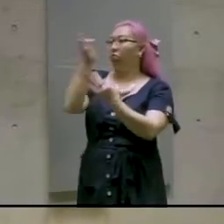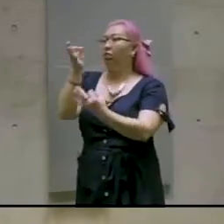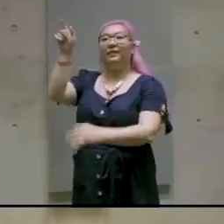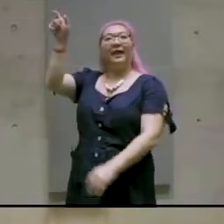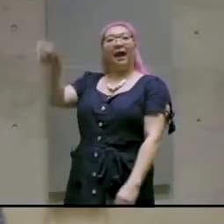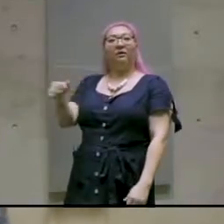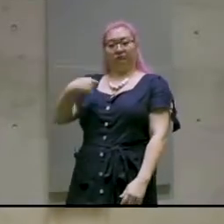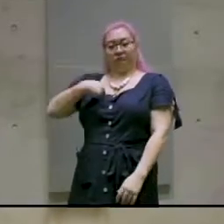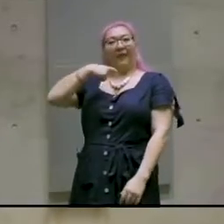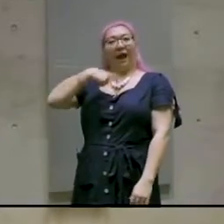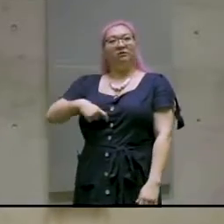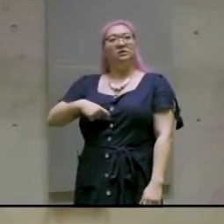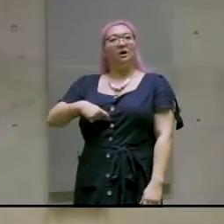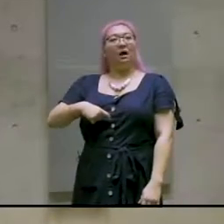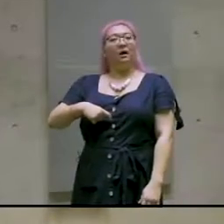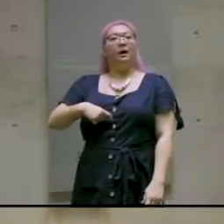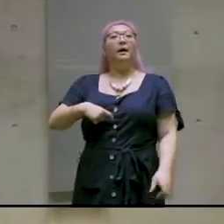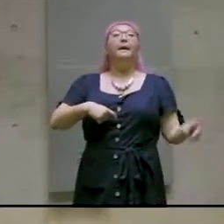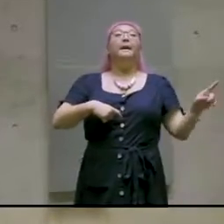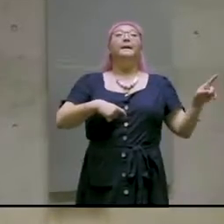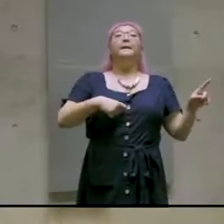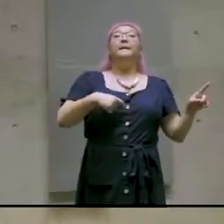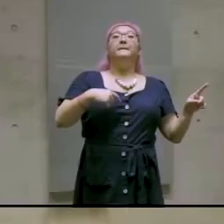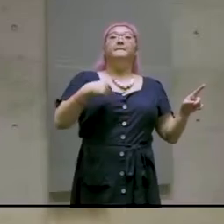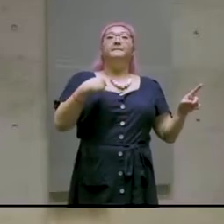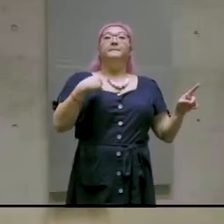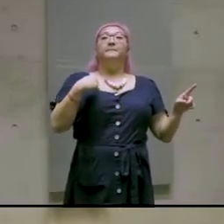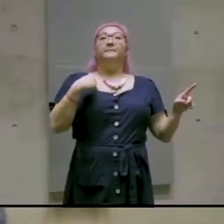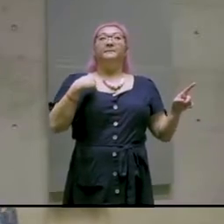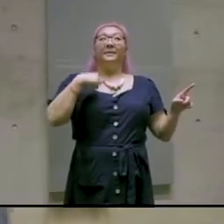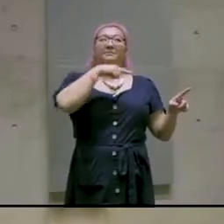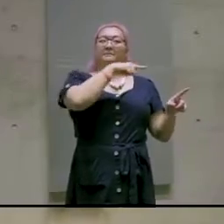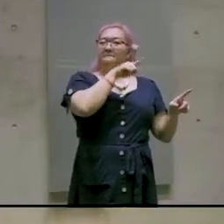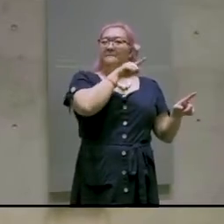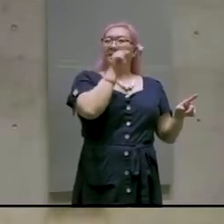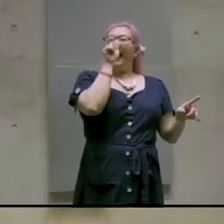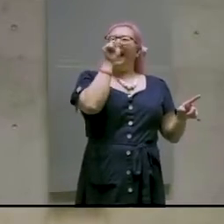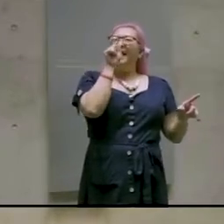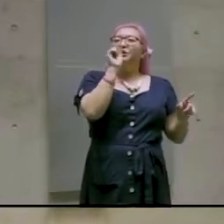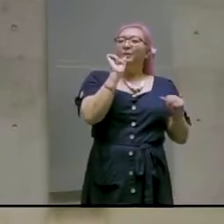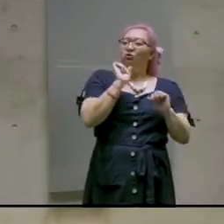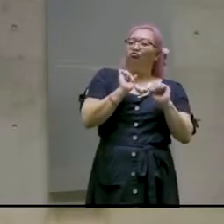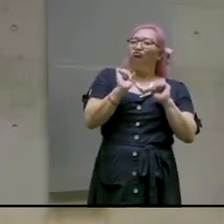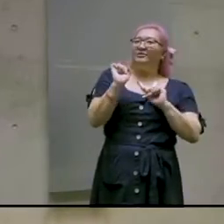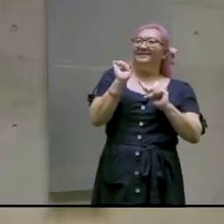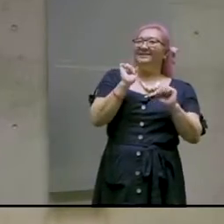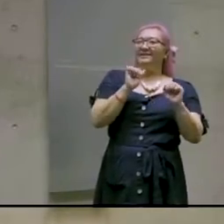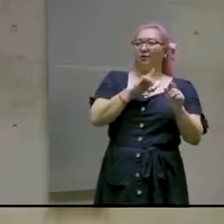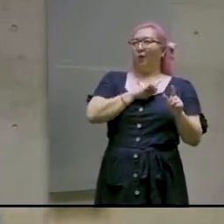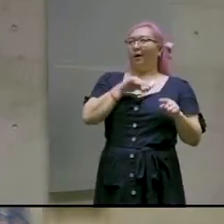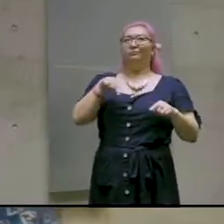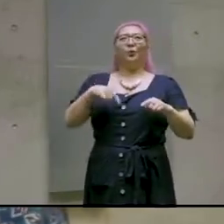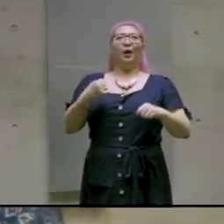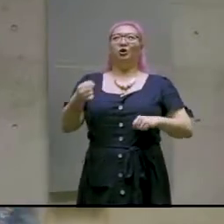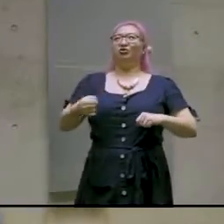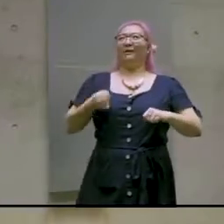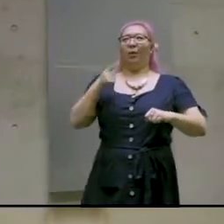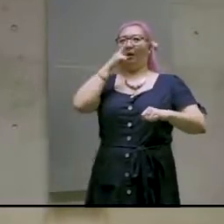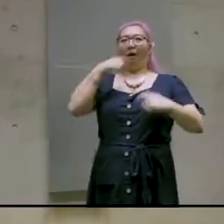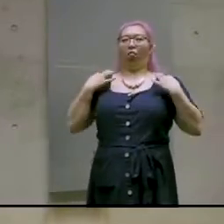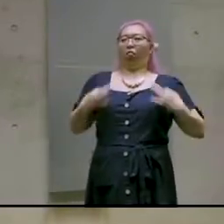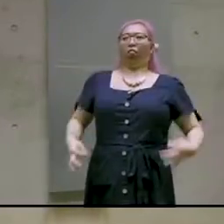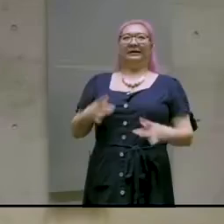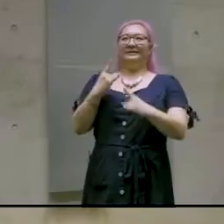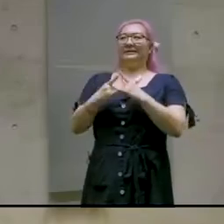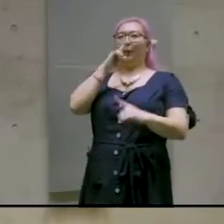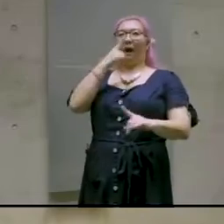skill check in order to seduce him on a train. We figured he would have some kind of baseline resistance to hooking up in a train compartment. This